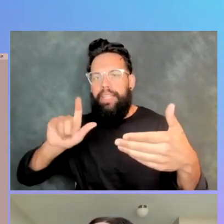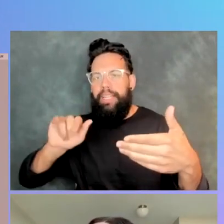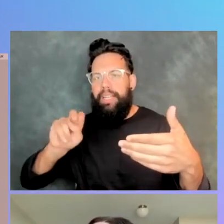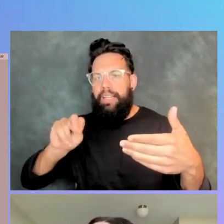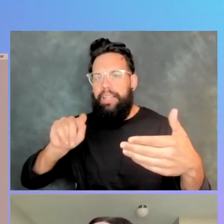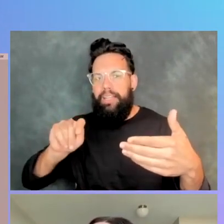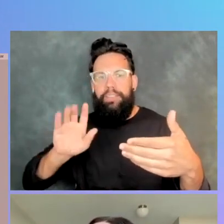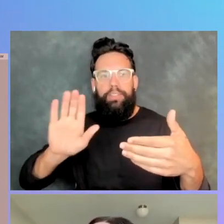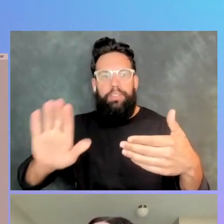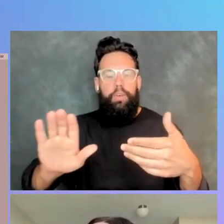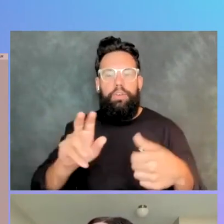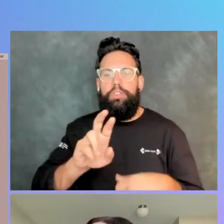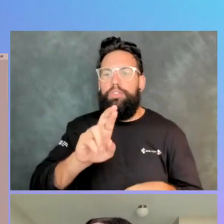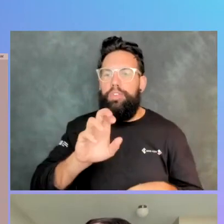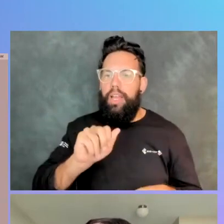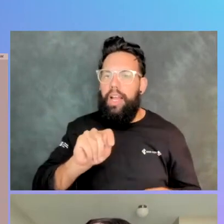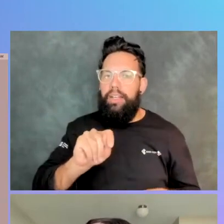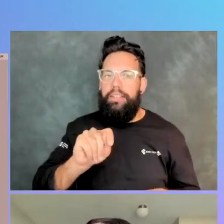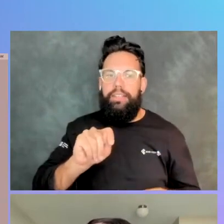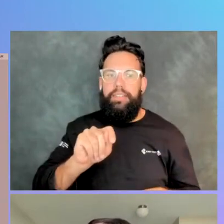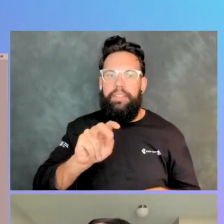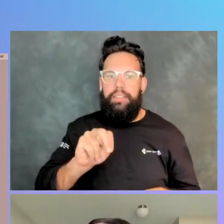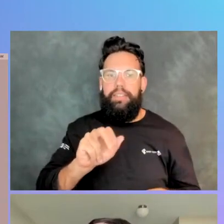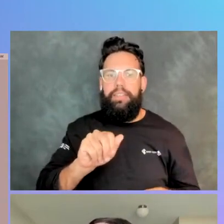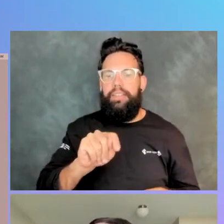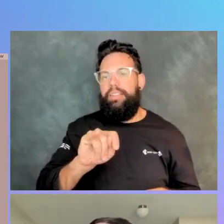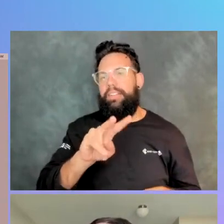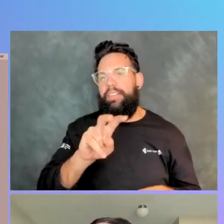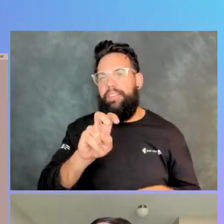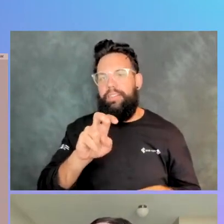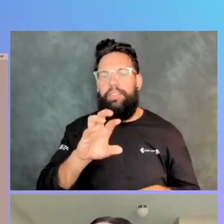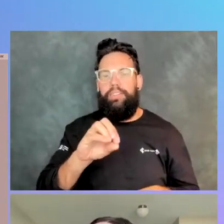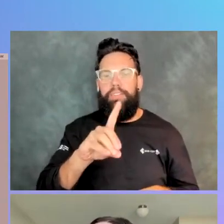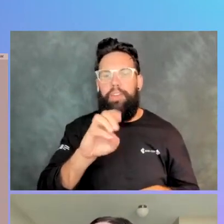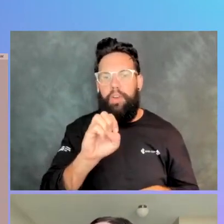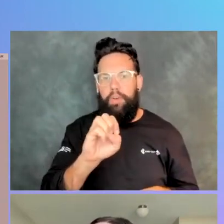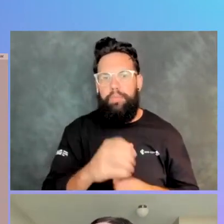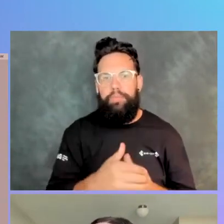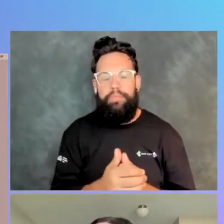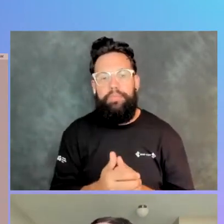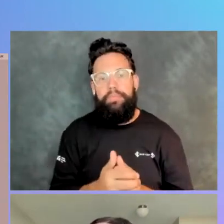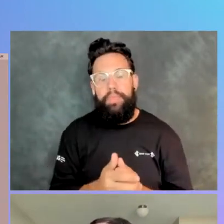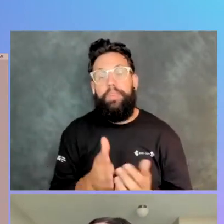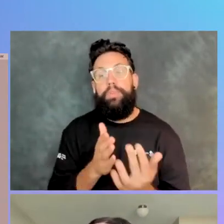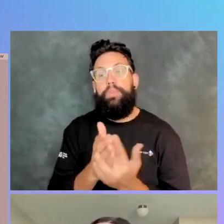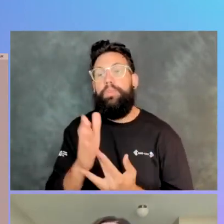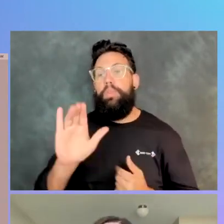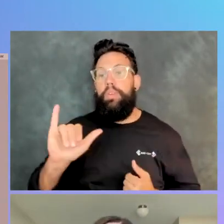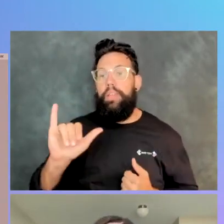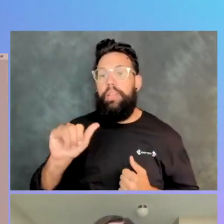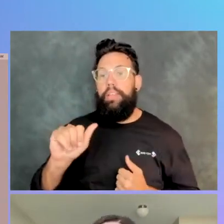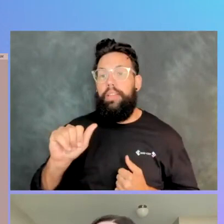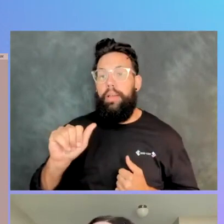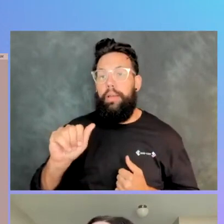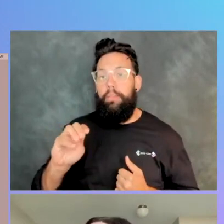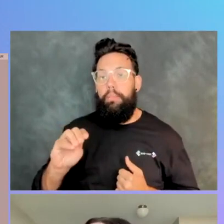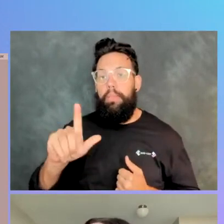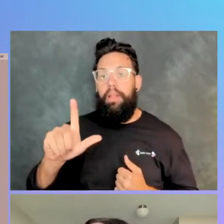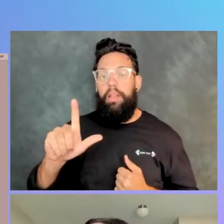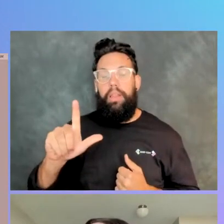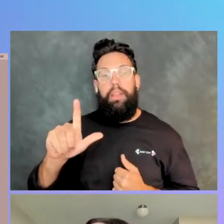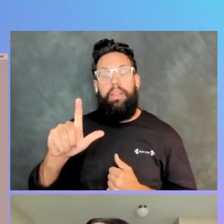for VS Code. If you install that, and you in your Axe linter YAML file, you specify that you want to lint React Native